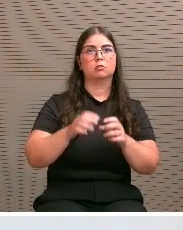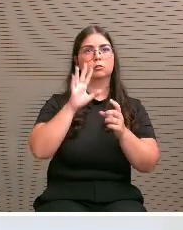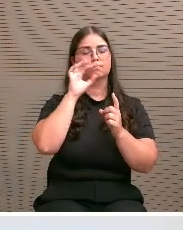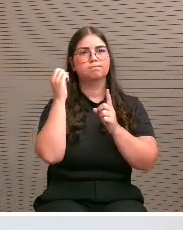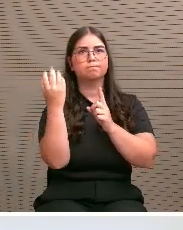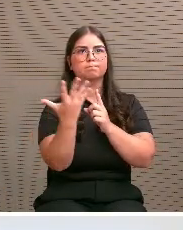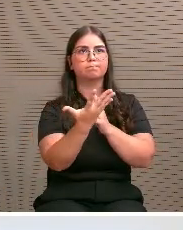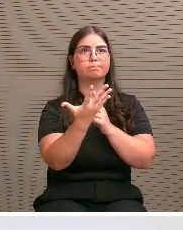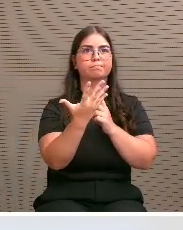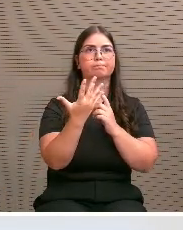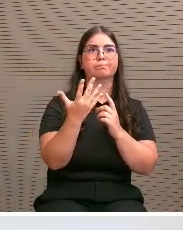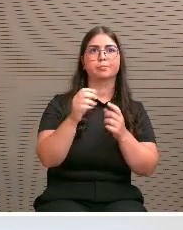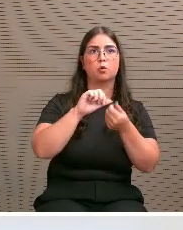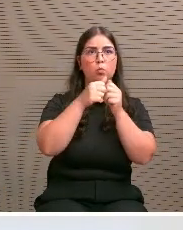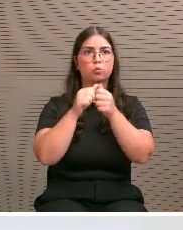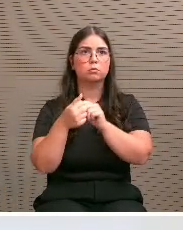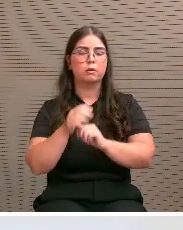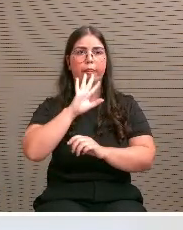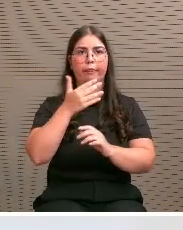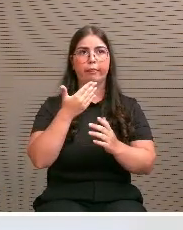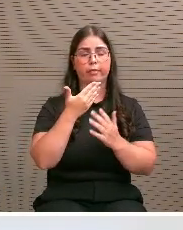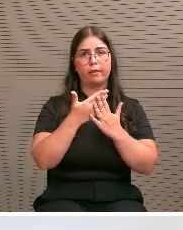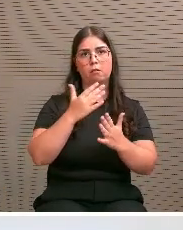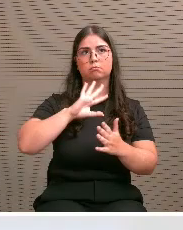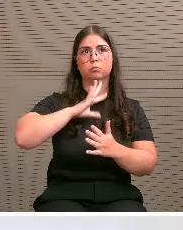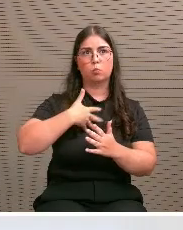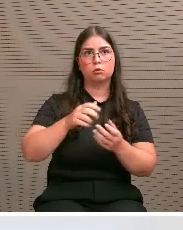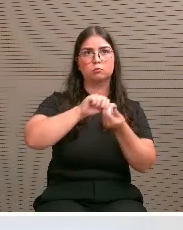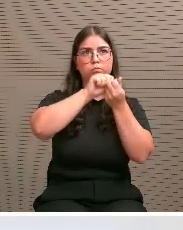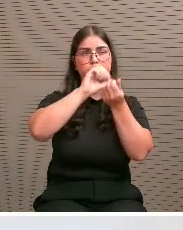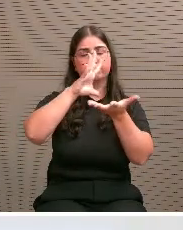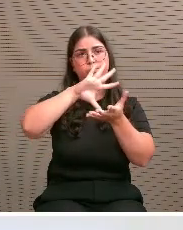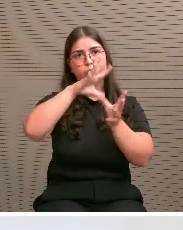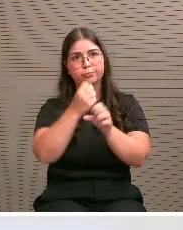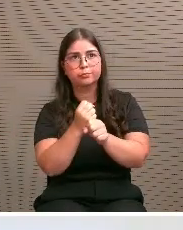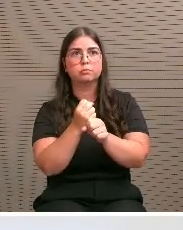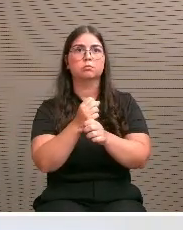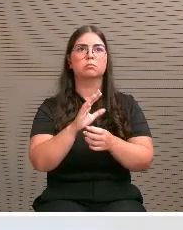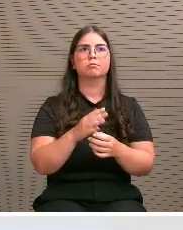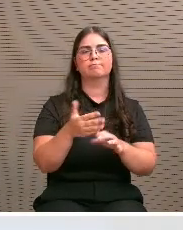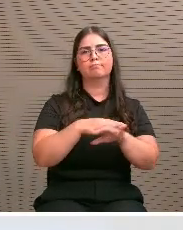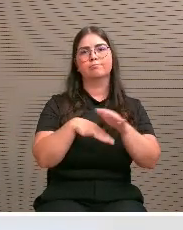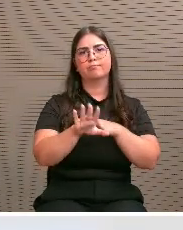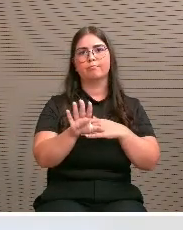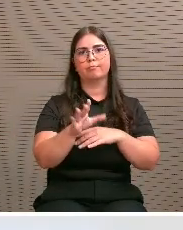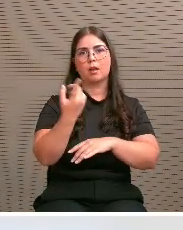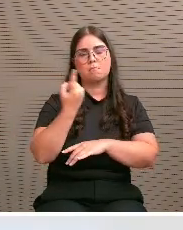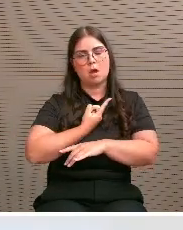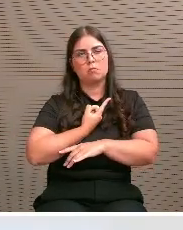this Earth as we know it. We have to do something about that. As you will hear, GMOs can